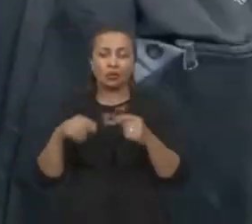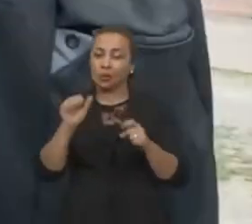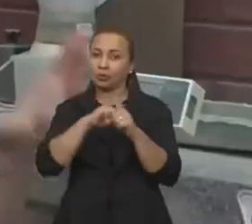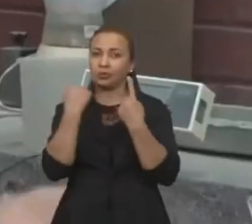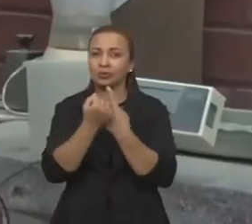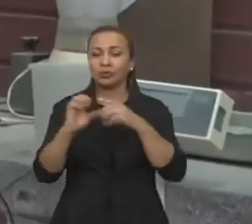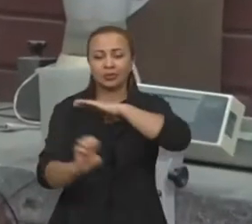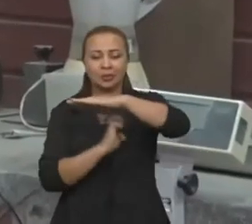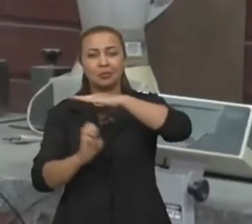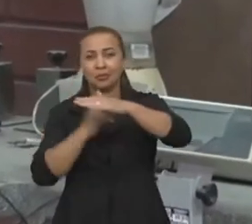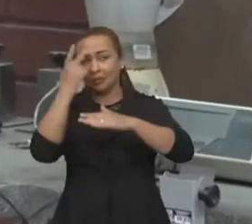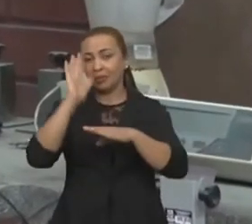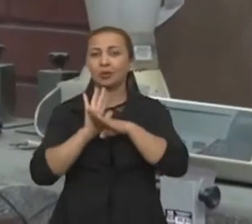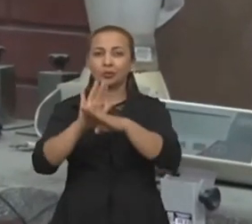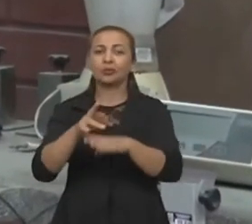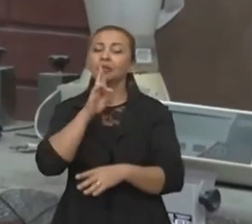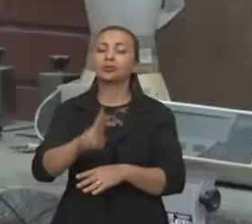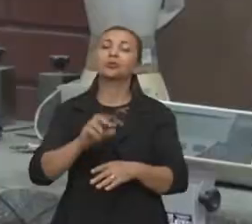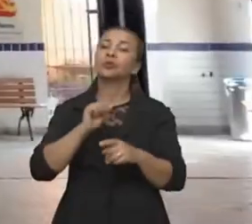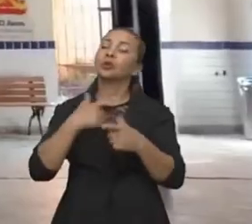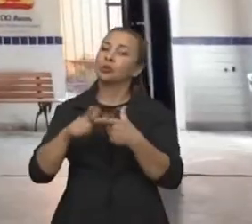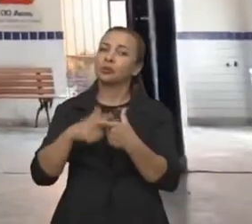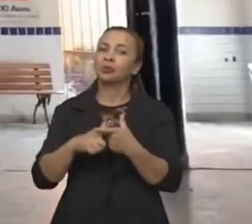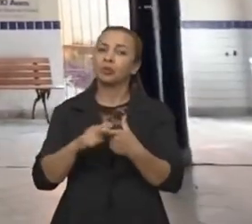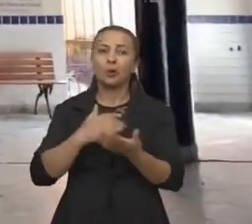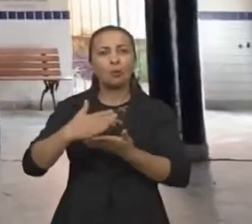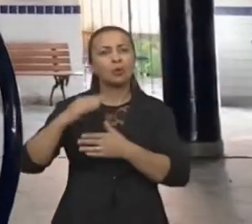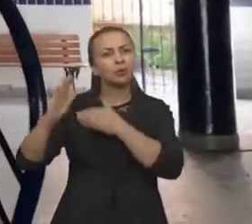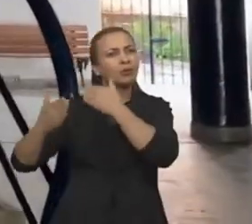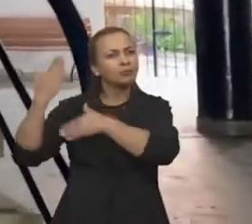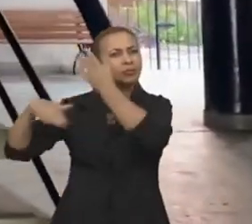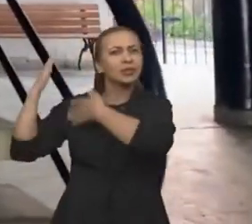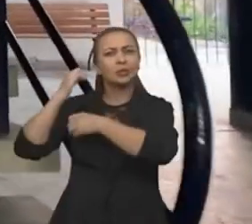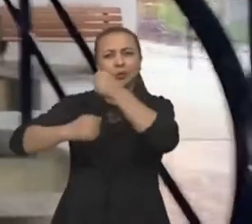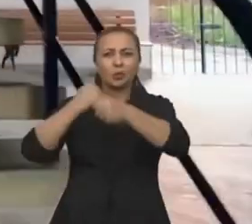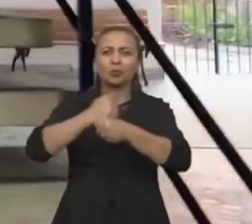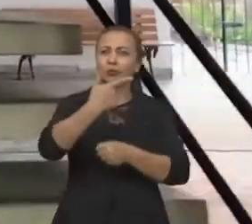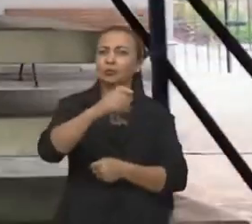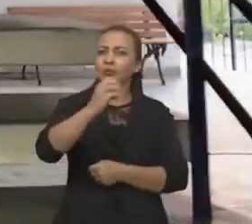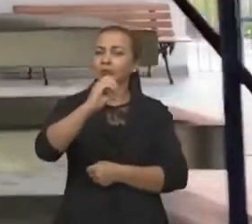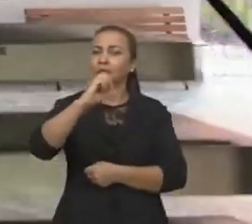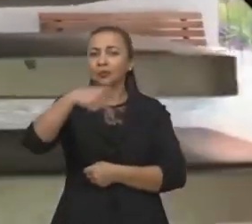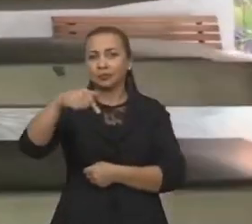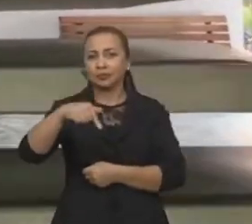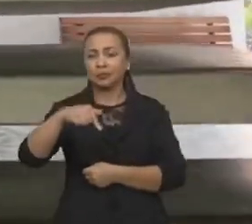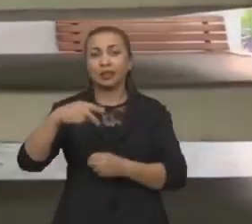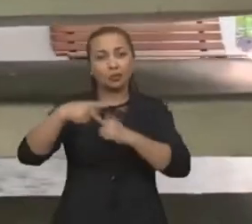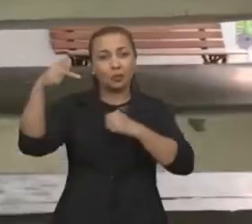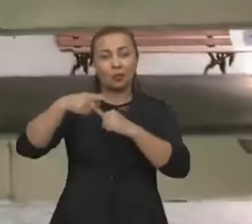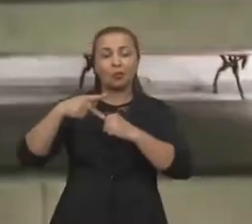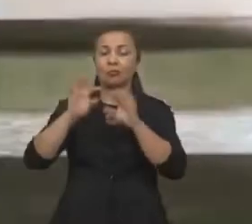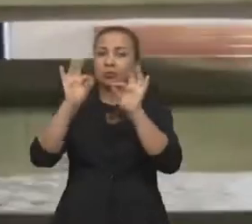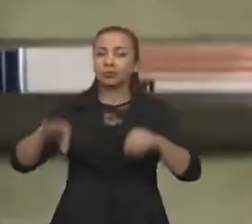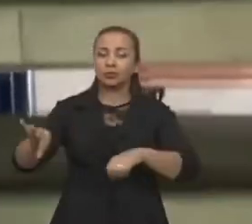and companies to solve the problems of So, since 2007, when the program of Pós-Graduação de Engineering Civil was created,